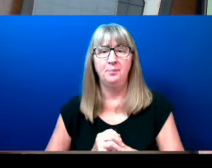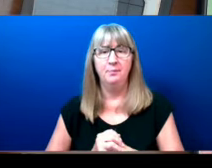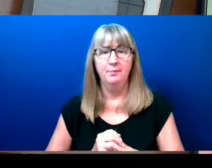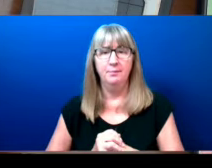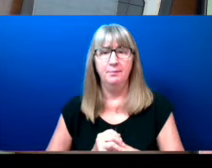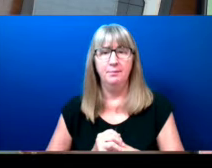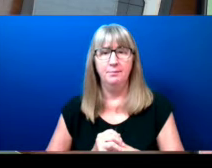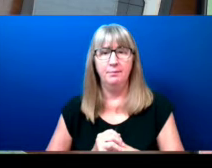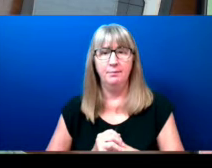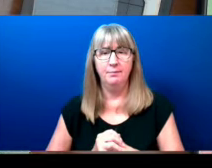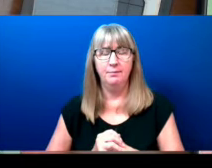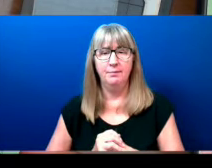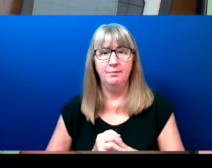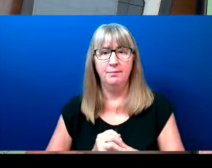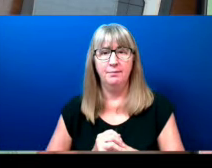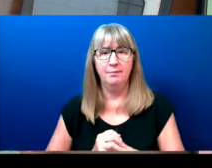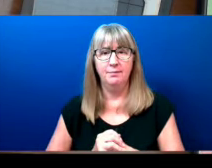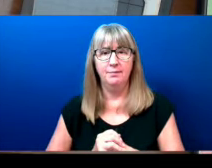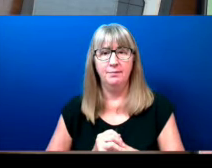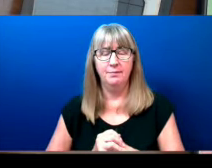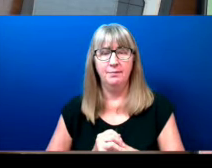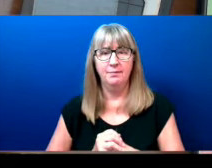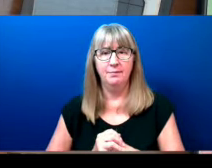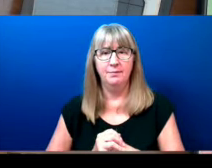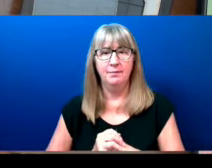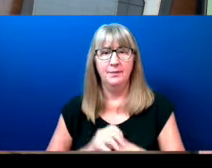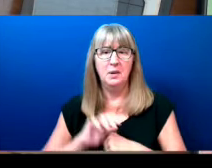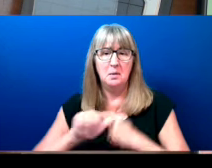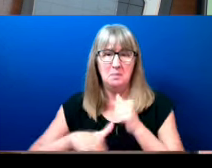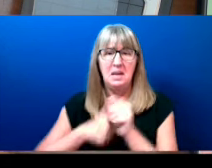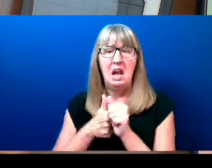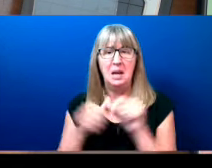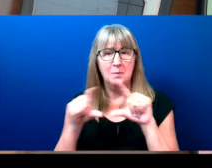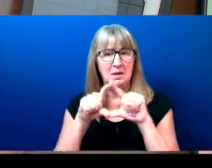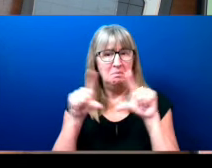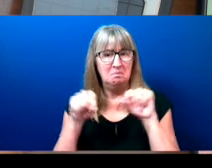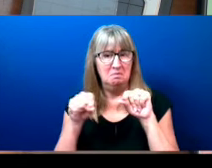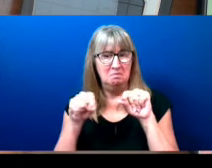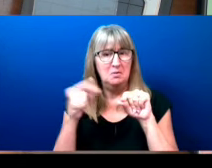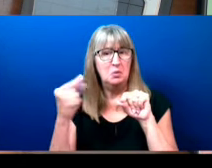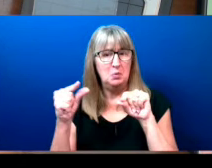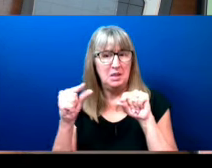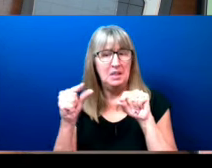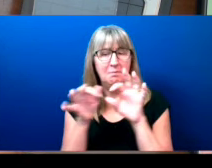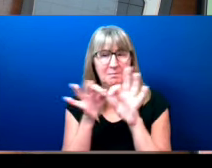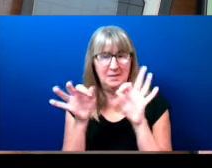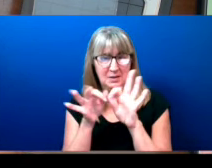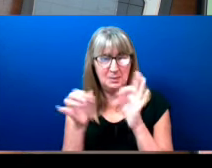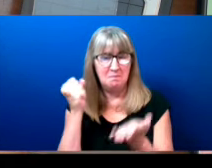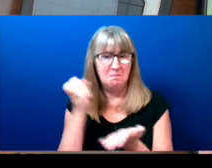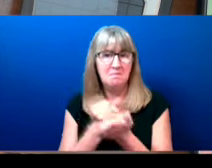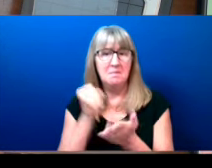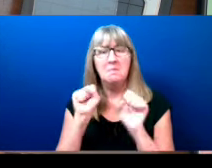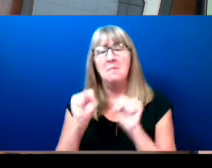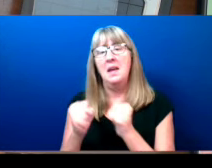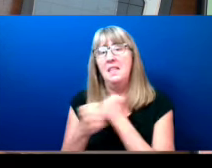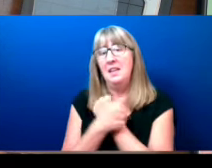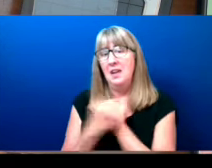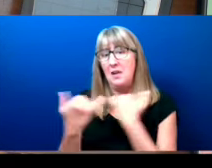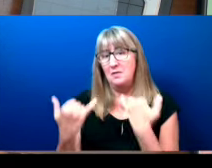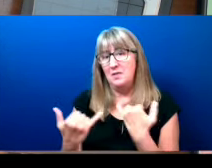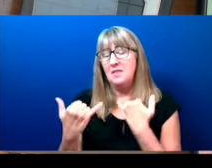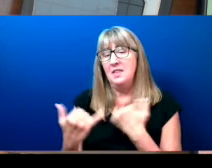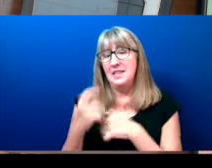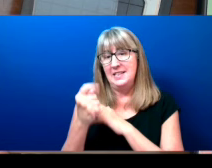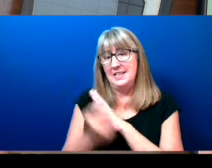Lots of variations. And then add that just to be a backdrop for my sentiment. Again, I use the May the Love of the